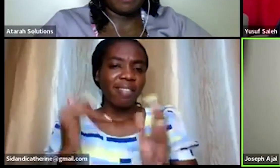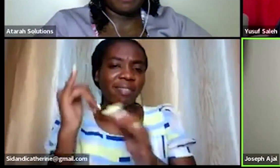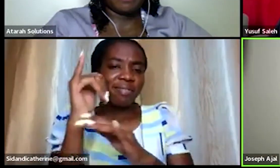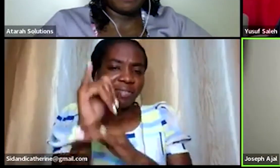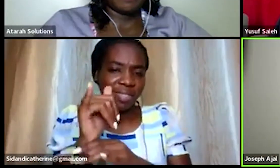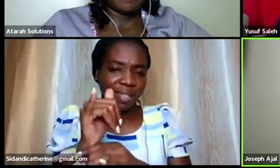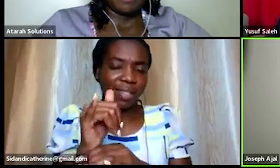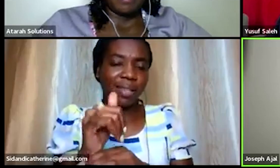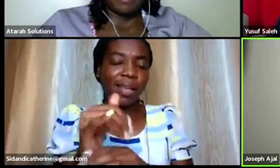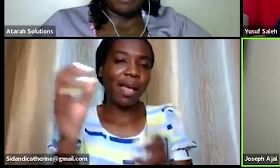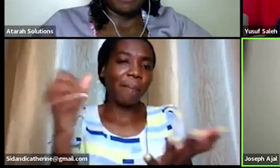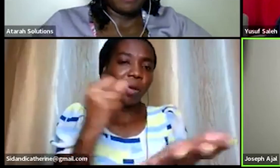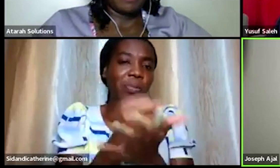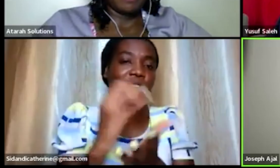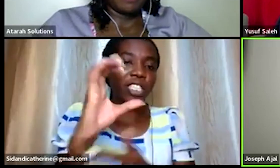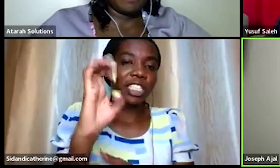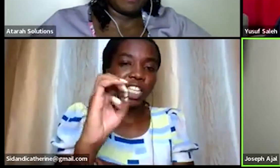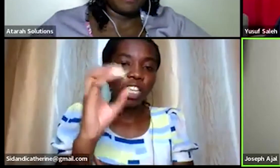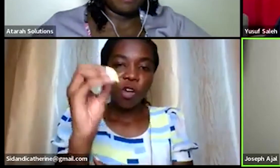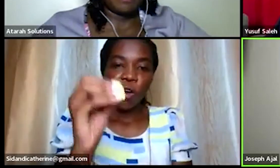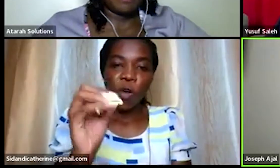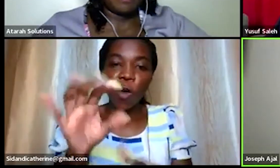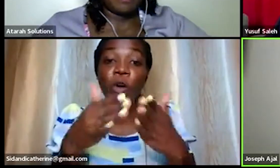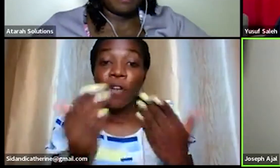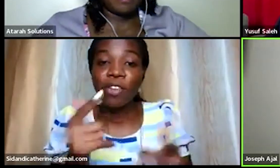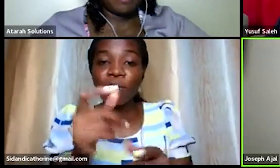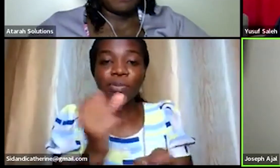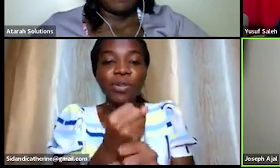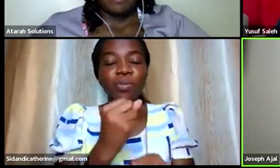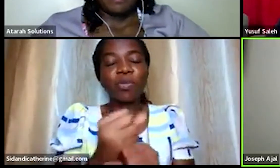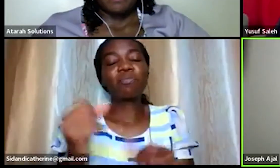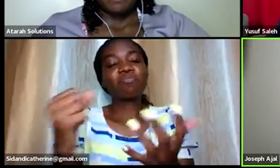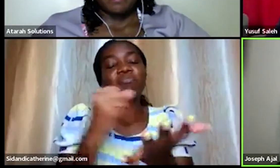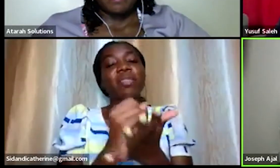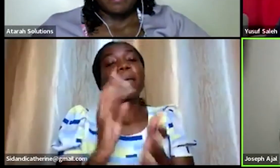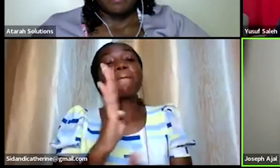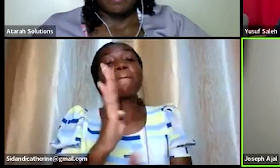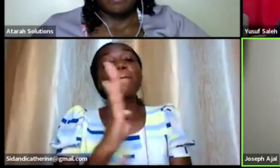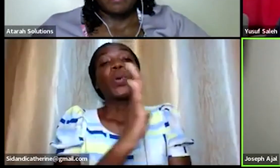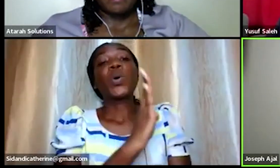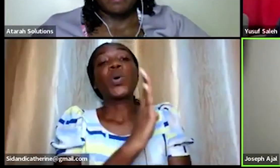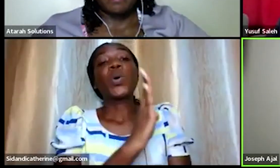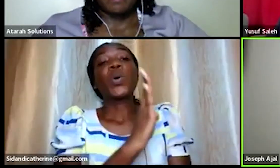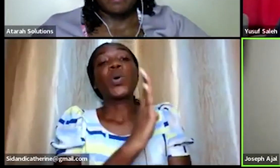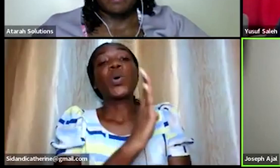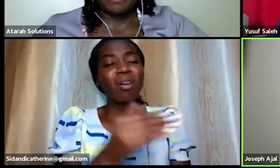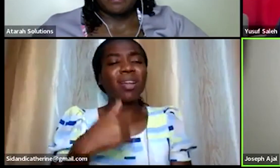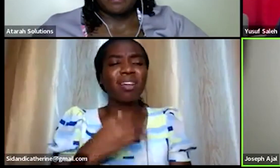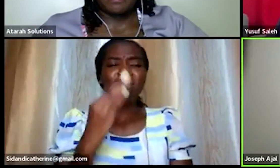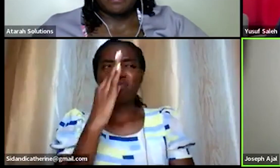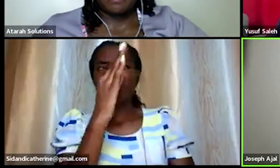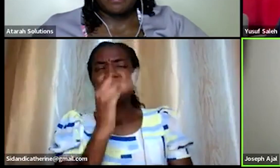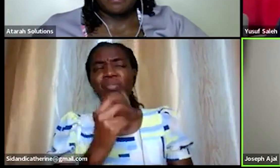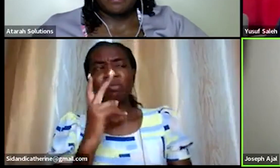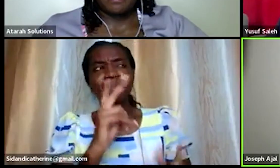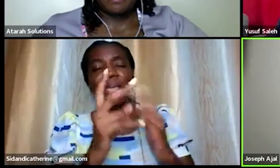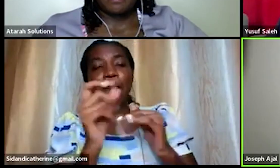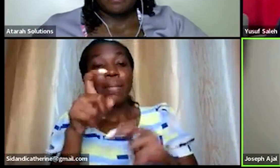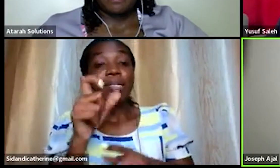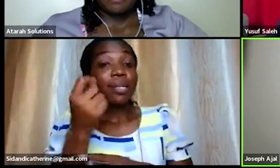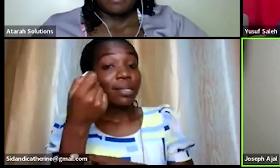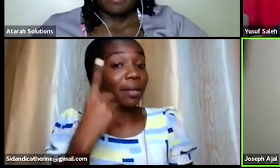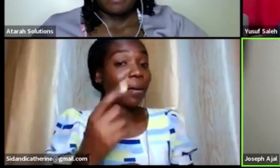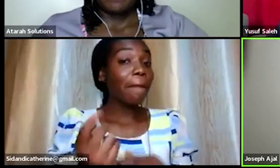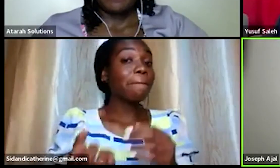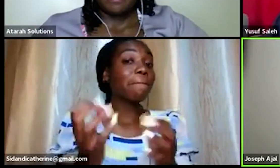be appointed CEO, or you might not be appointed to a board, because the board to provide oversight means you understand the business like the back of your